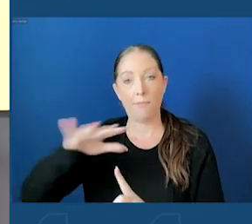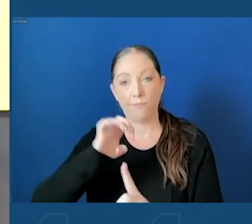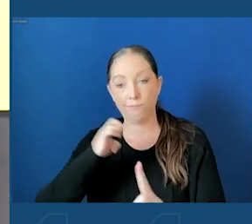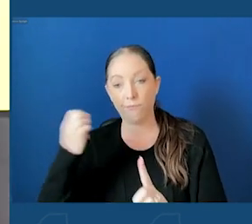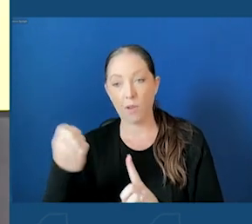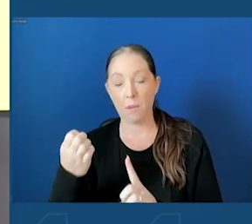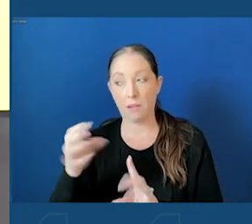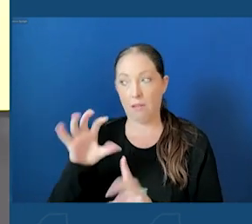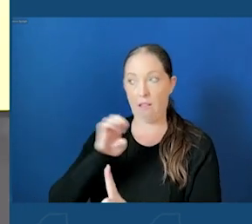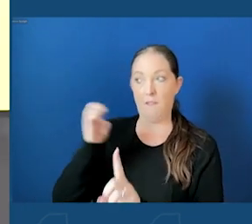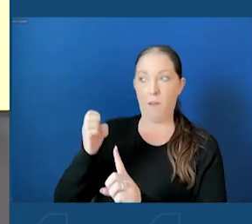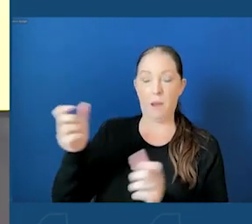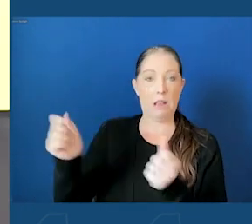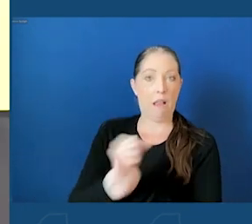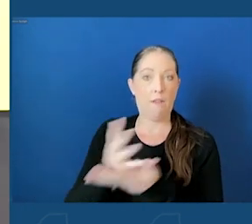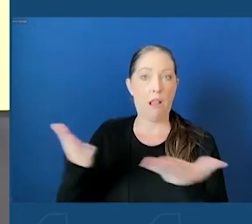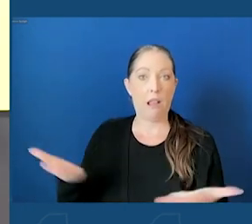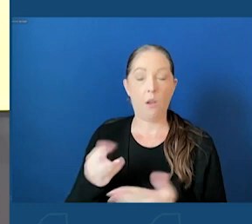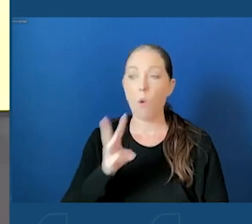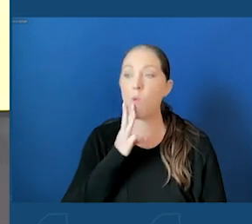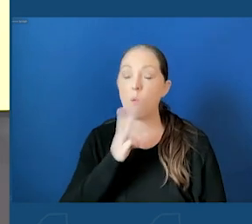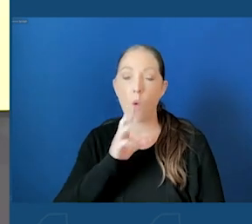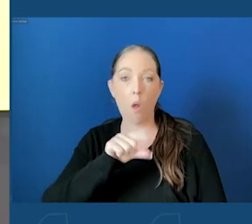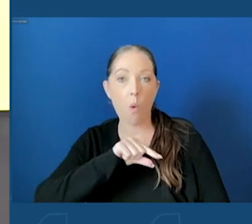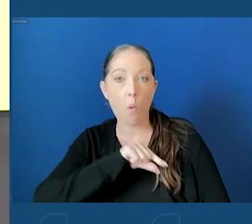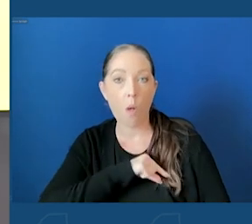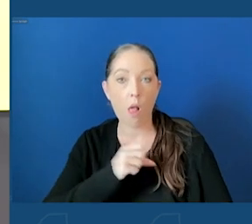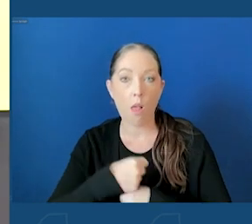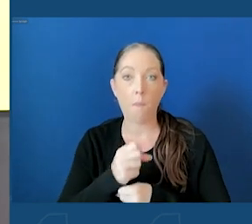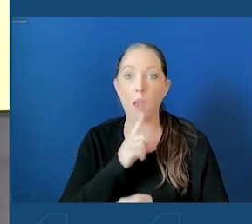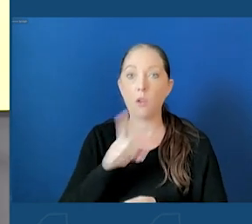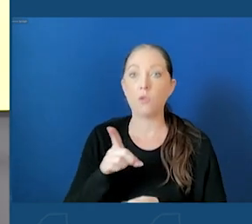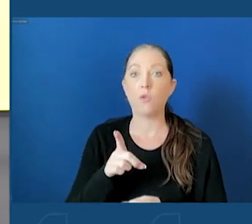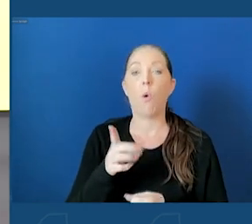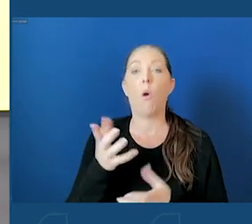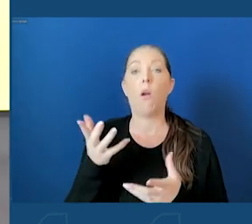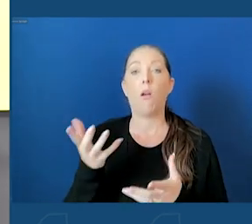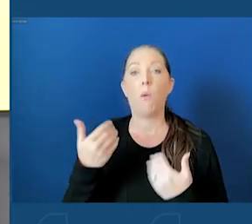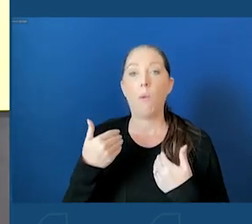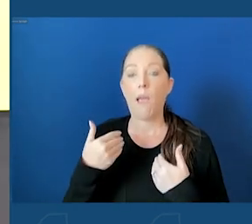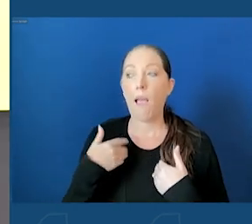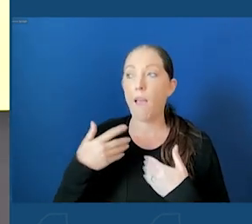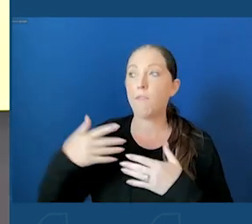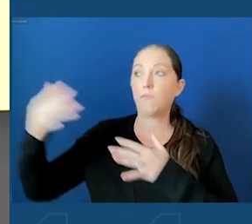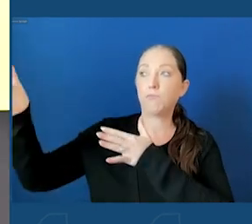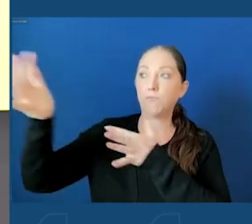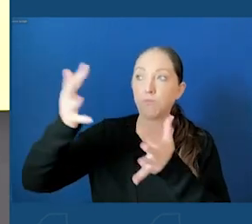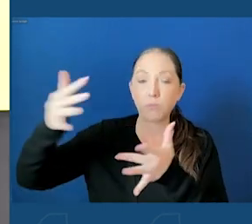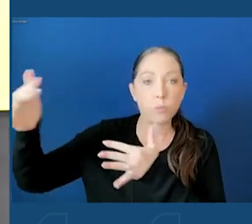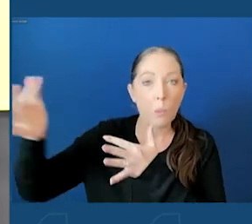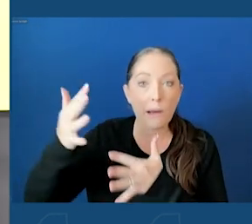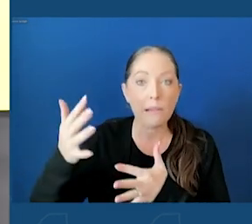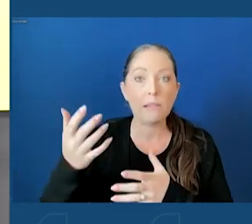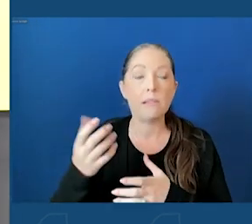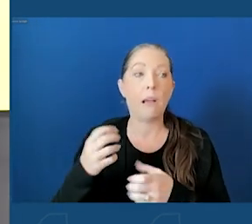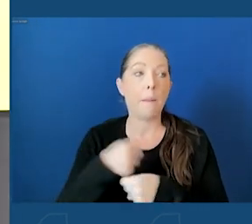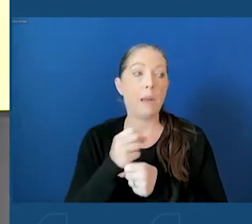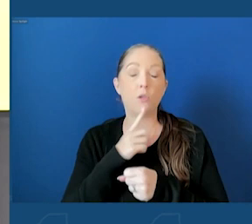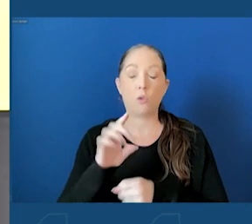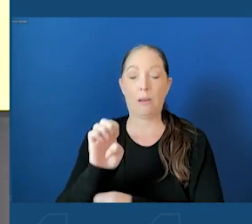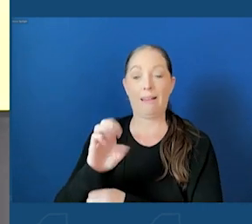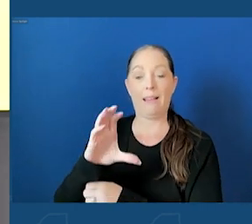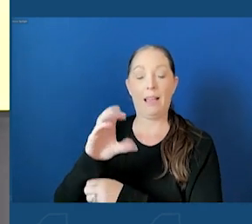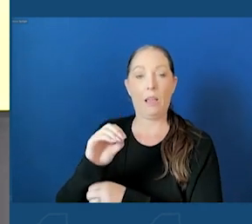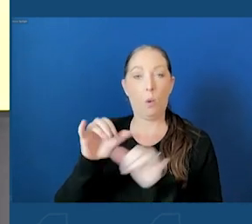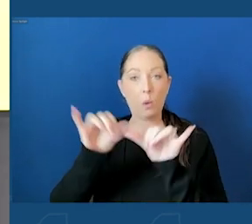here. Water quality, making sure that there's chaining for the jobs with offshore wind, making sure that we take care of the whole ecosystem because this is